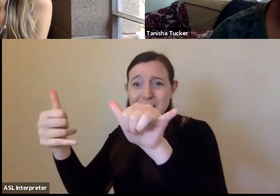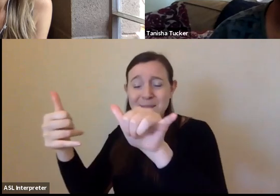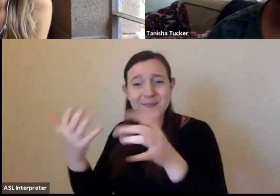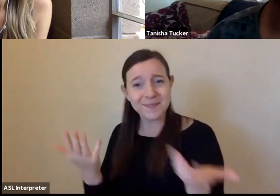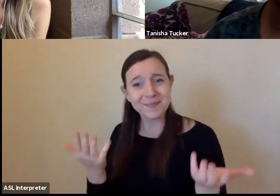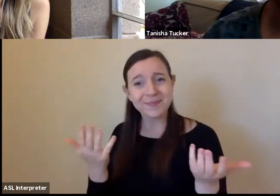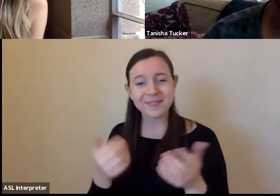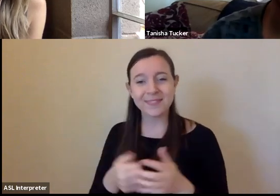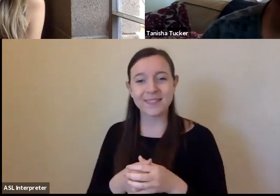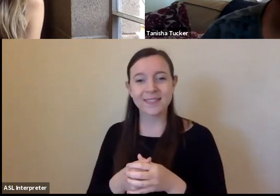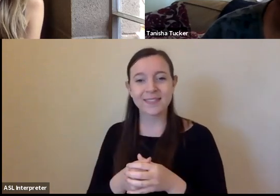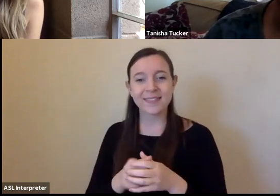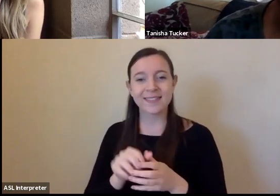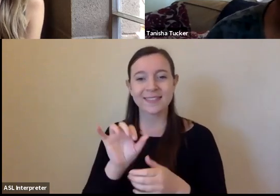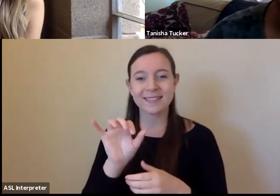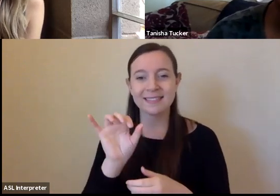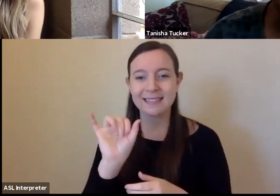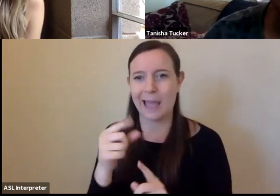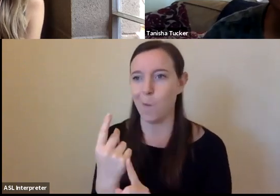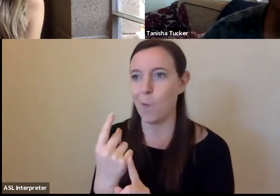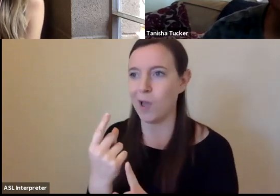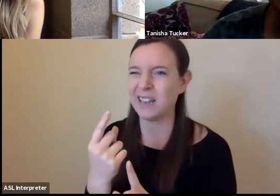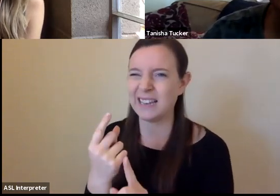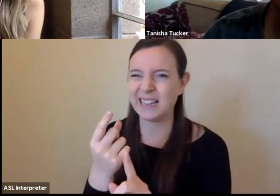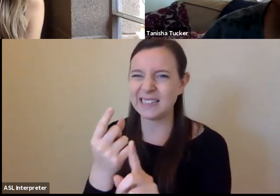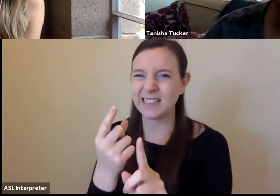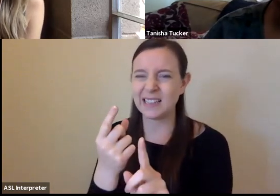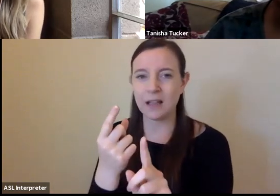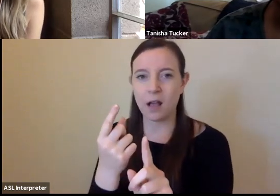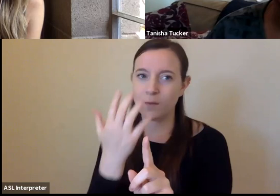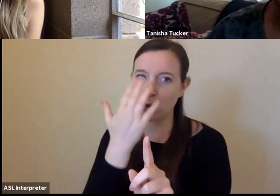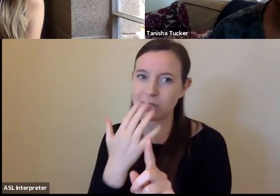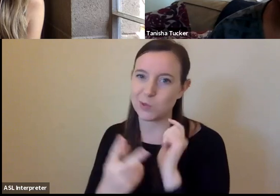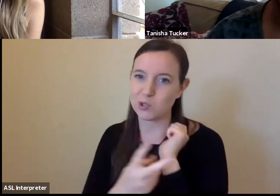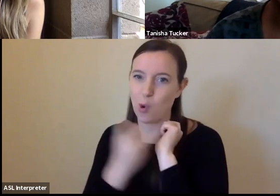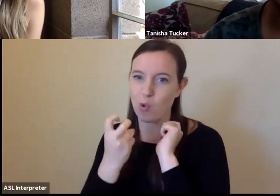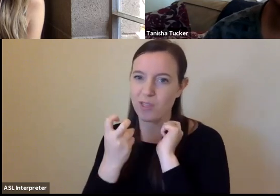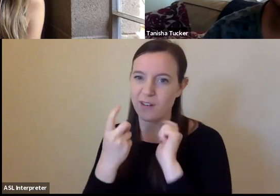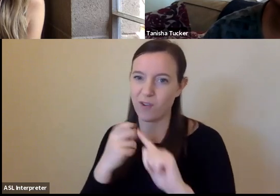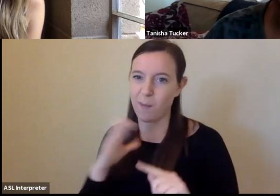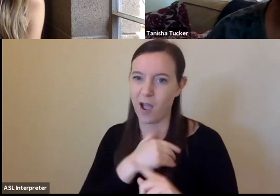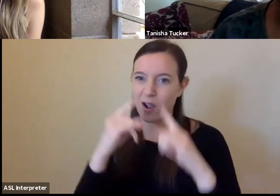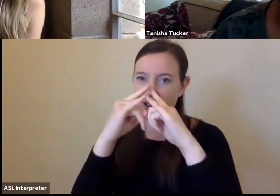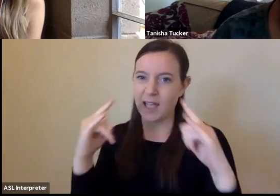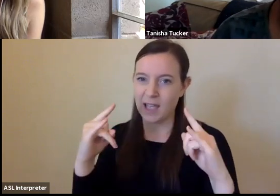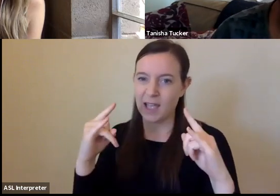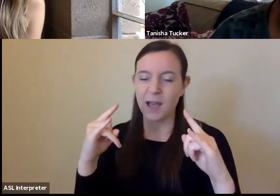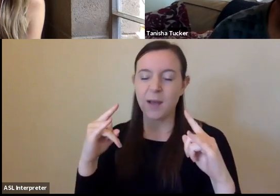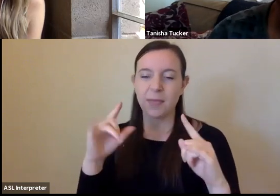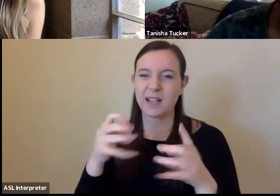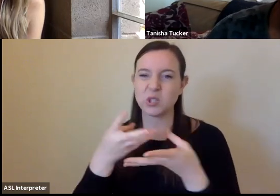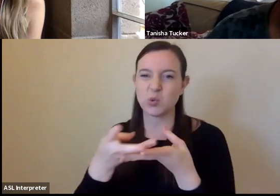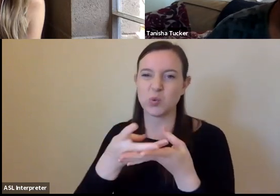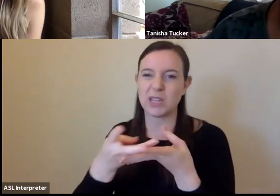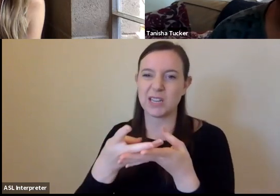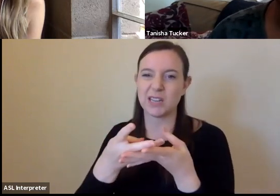older one. Actually, we that one unfortunately was stolen from the camp, so we lost that one, but I made another one just because